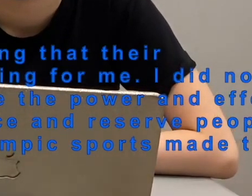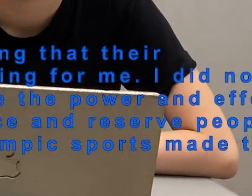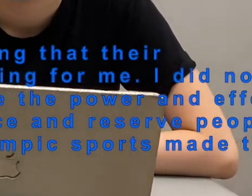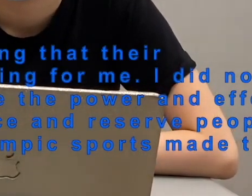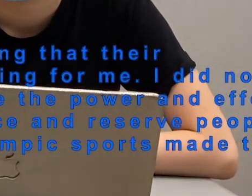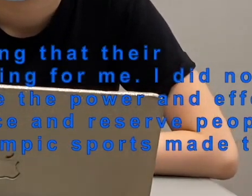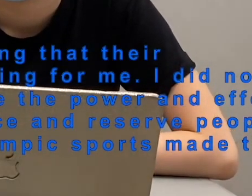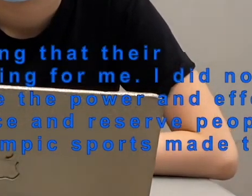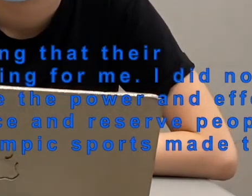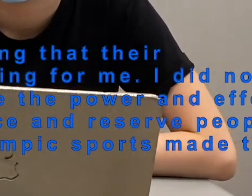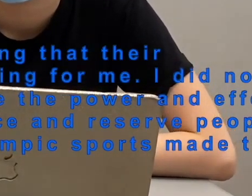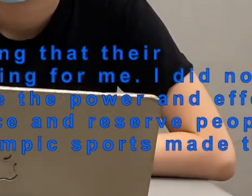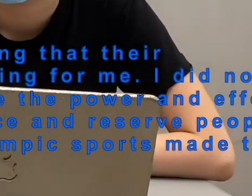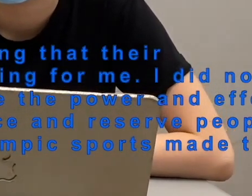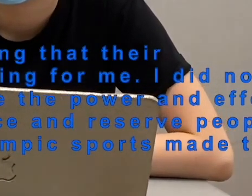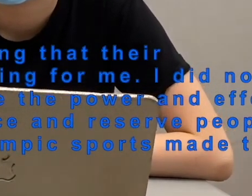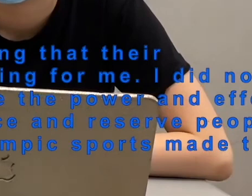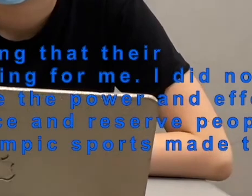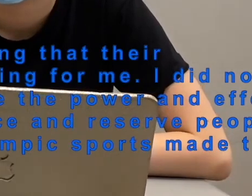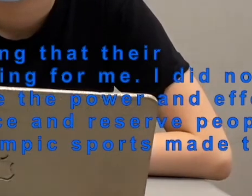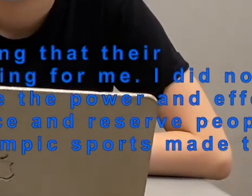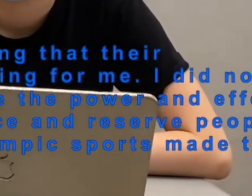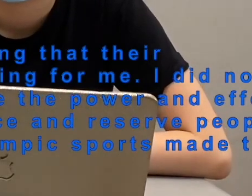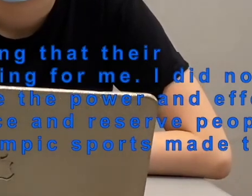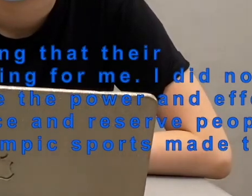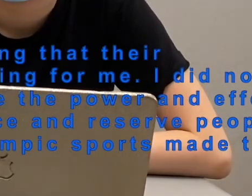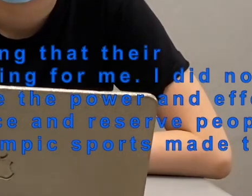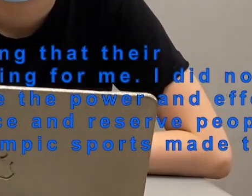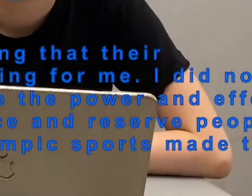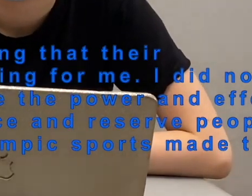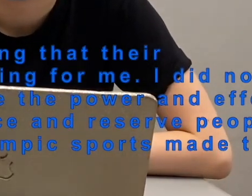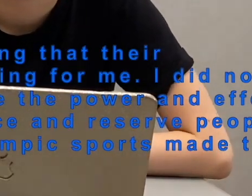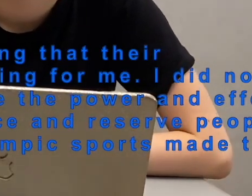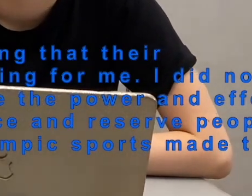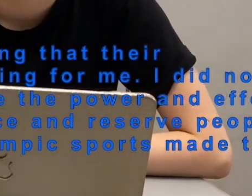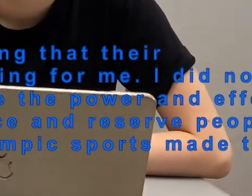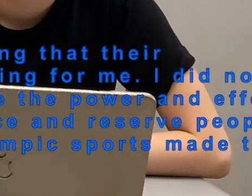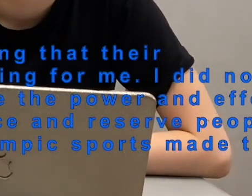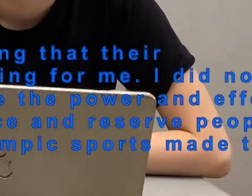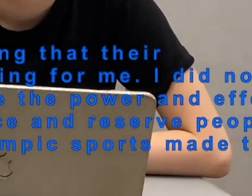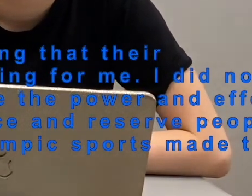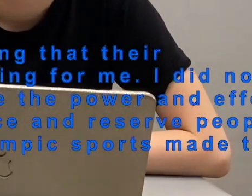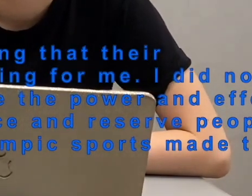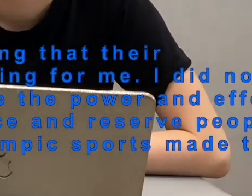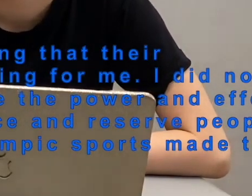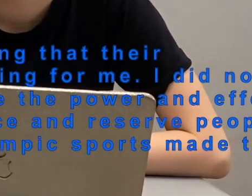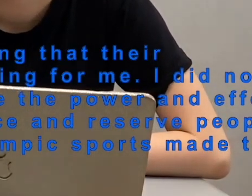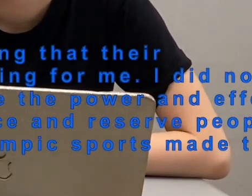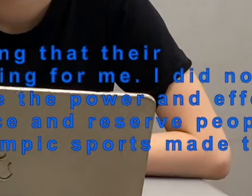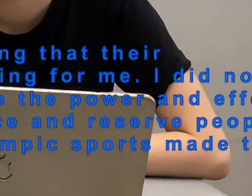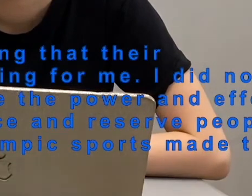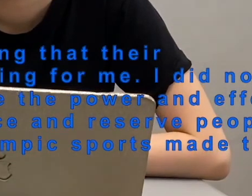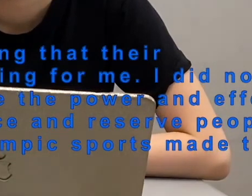me. I did not expect to see the simple actions we took to have the power and effect, and seeing that we could help to reduce the prejudice